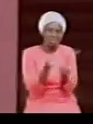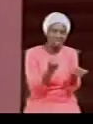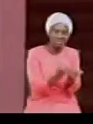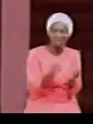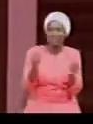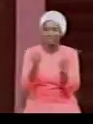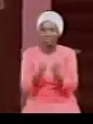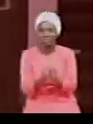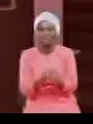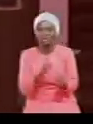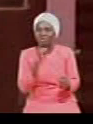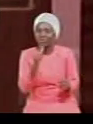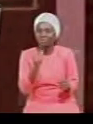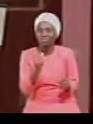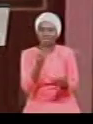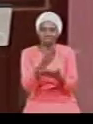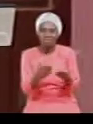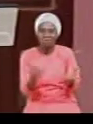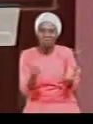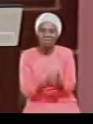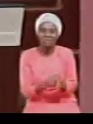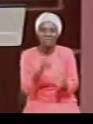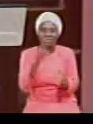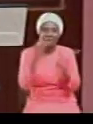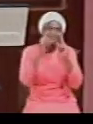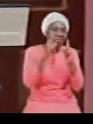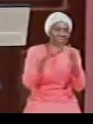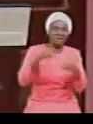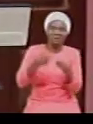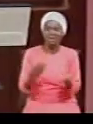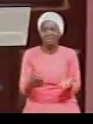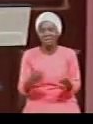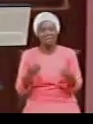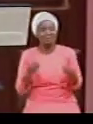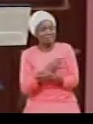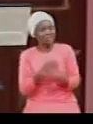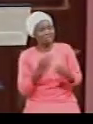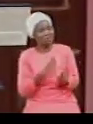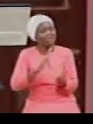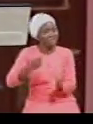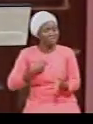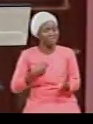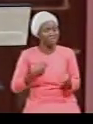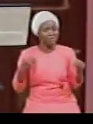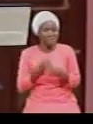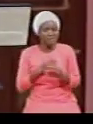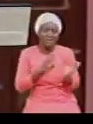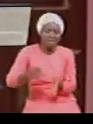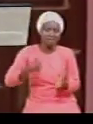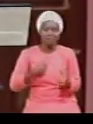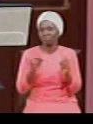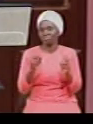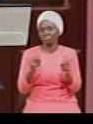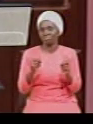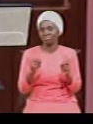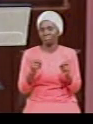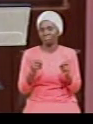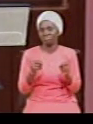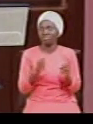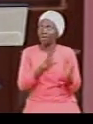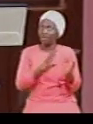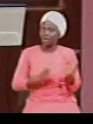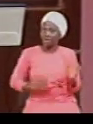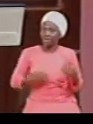is not something you are crying about. Leave me alone, fear. I don't want to fear. Christ